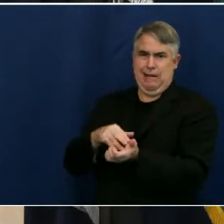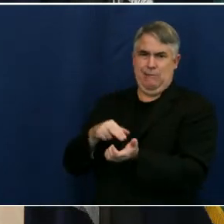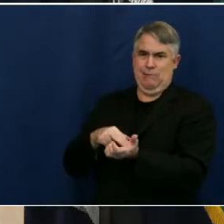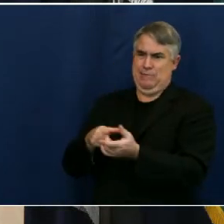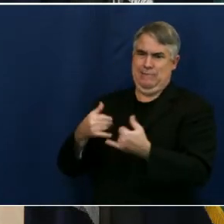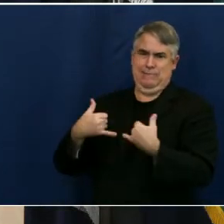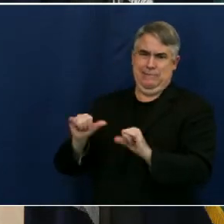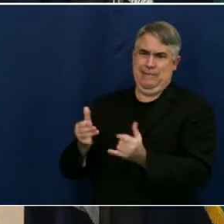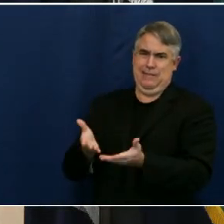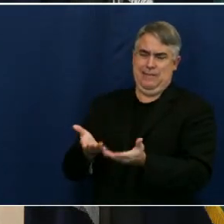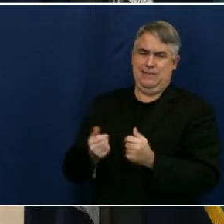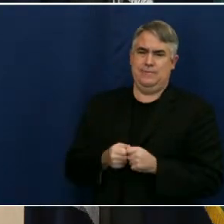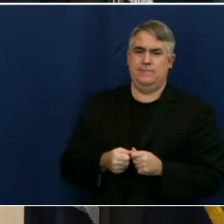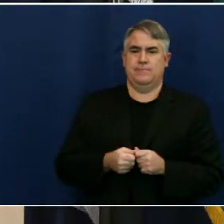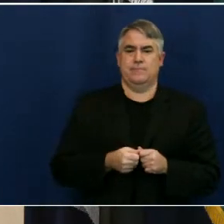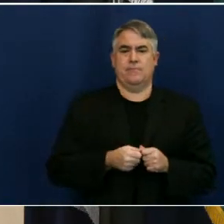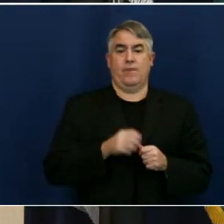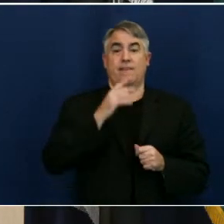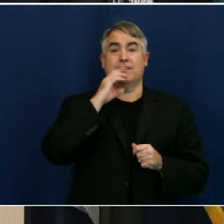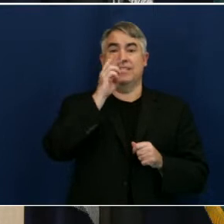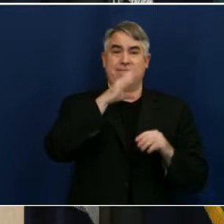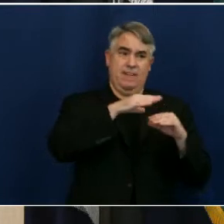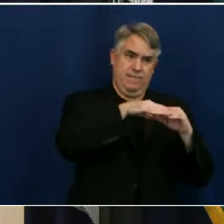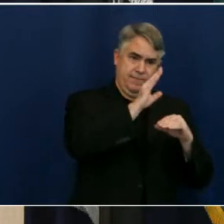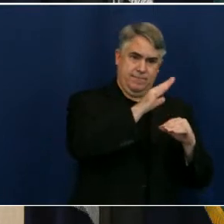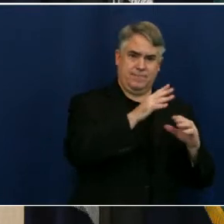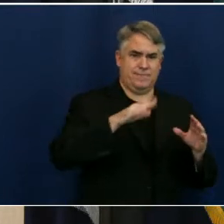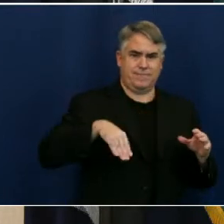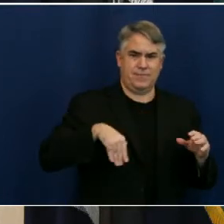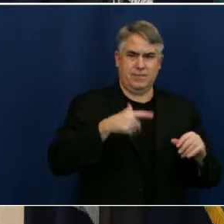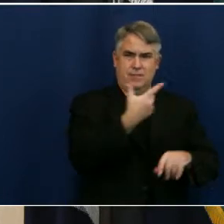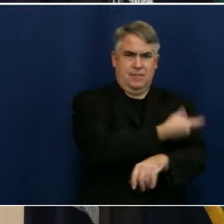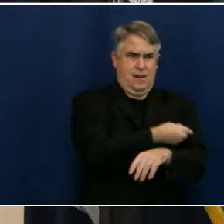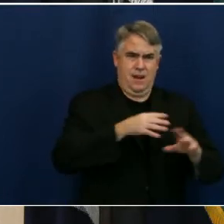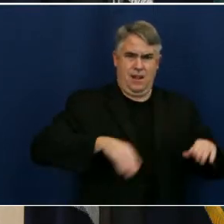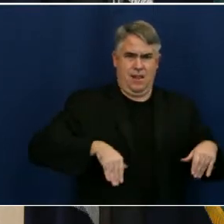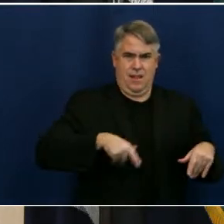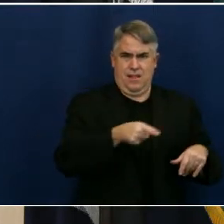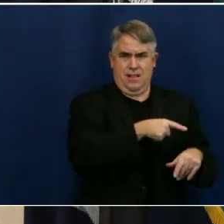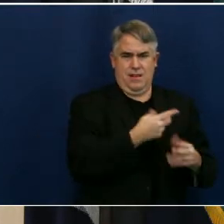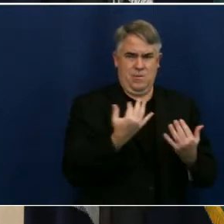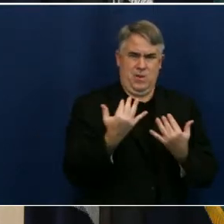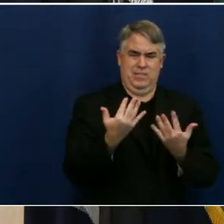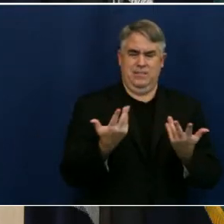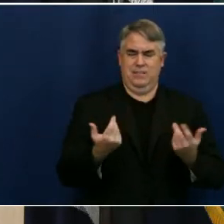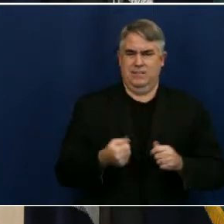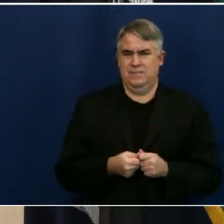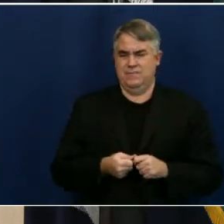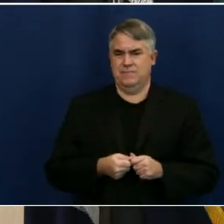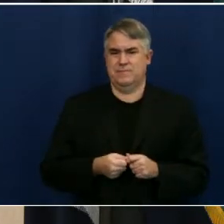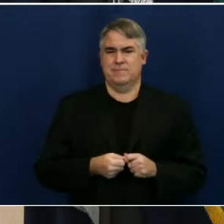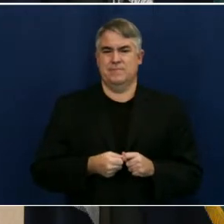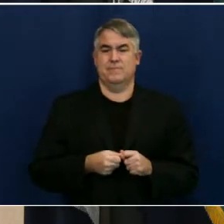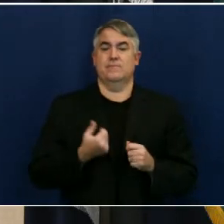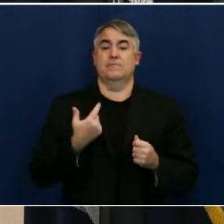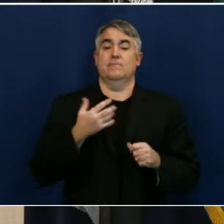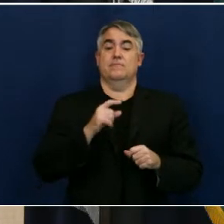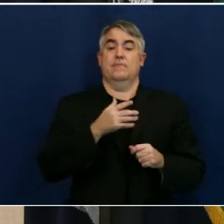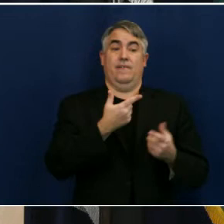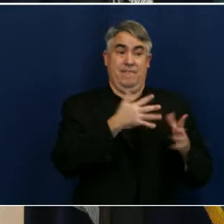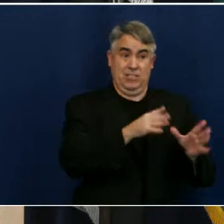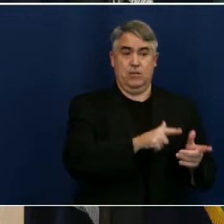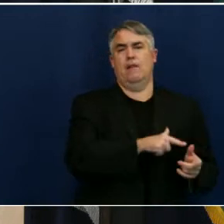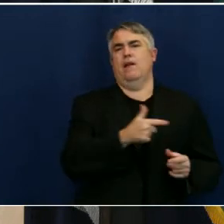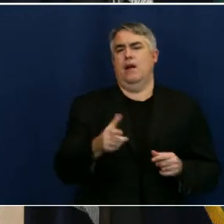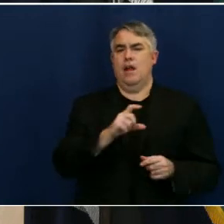through 65 and older. There's still a considerable number of those. Then we have to do that first grouping of essential workers. Again, a pretty